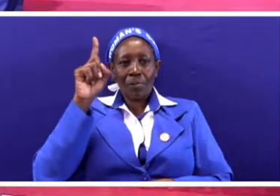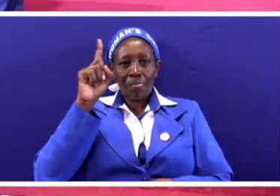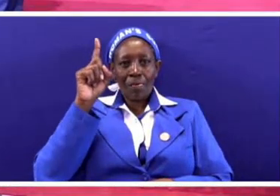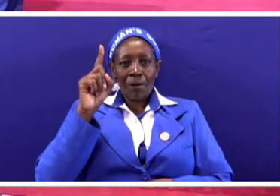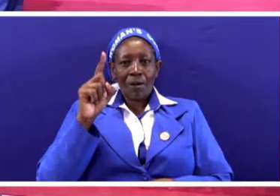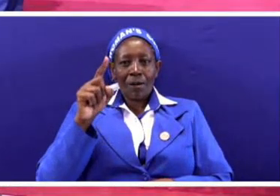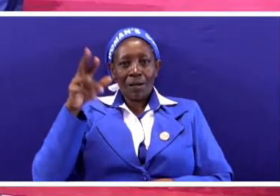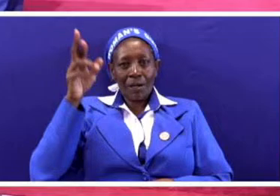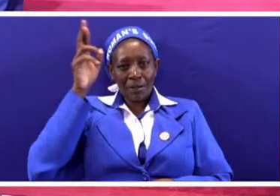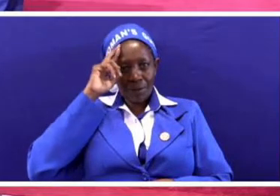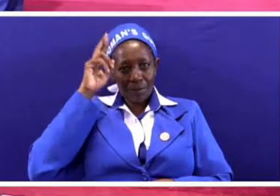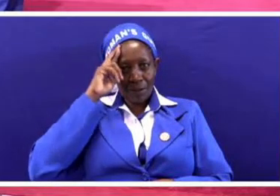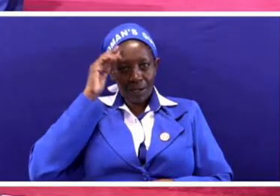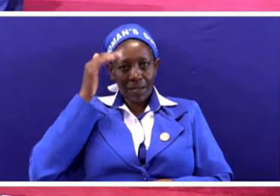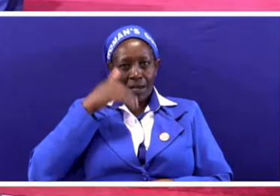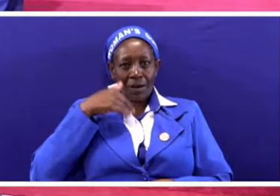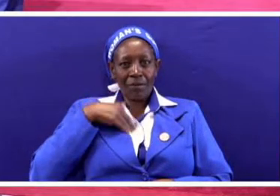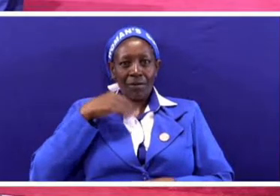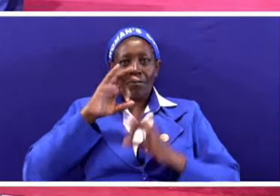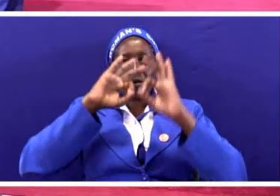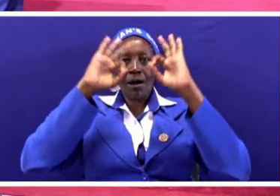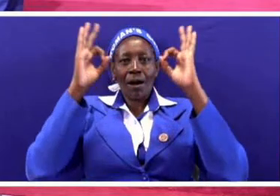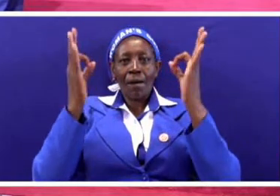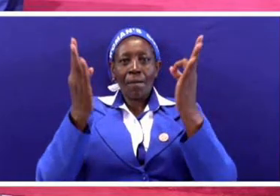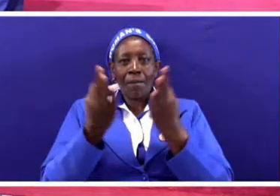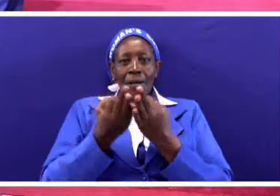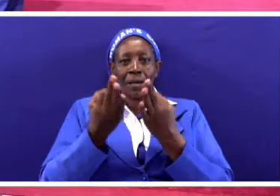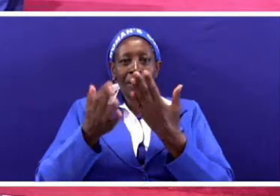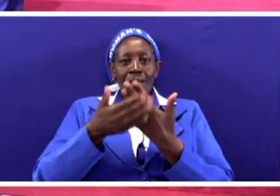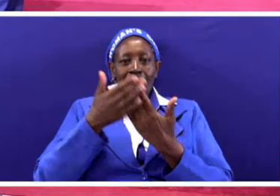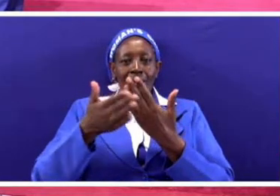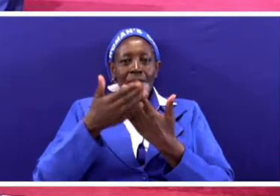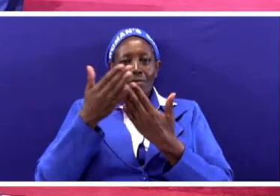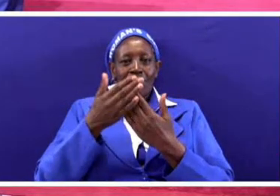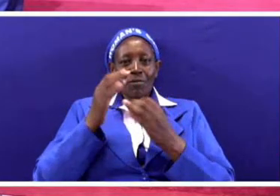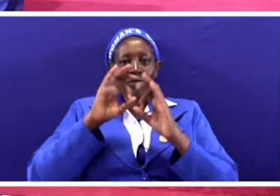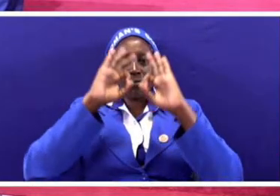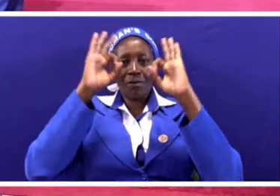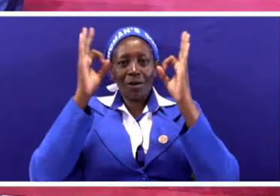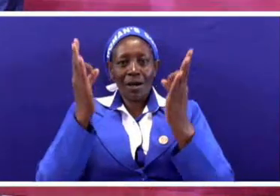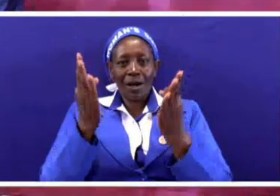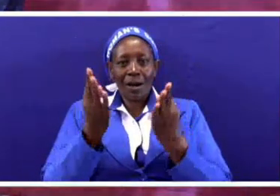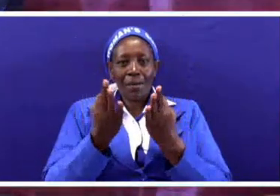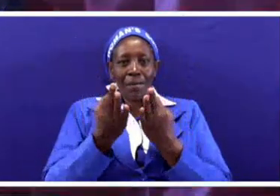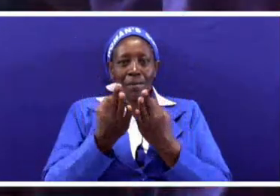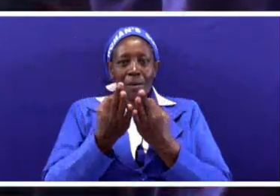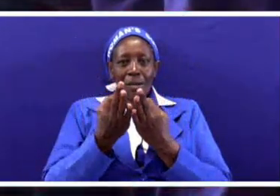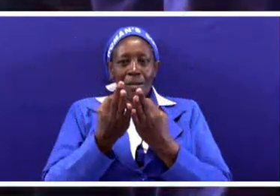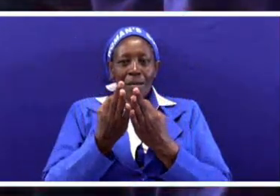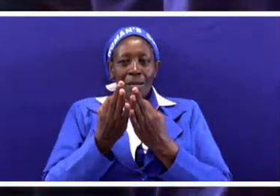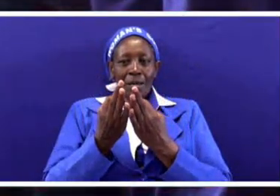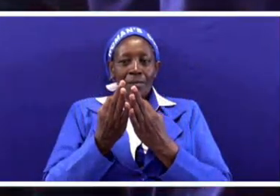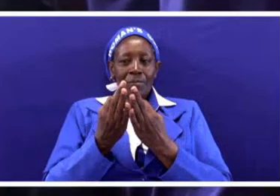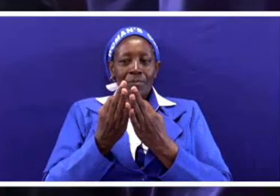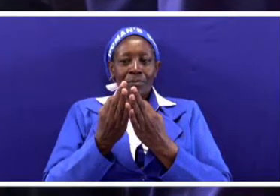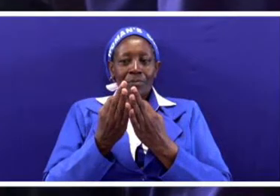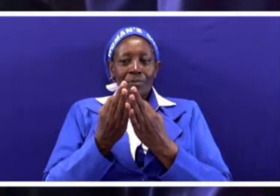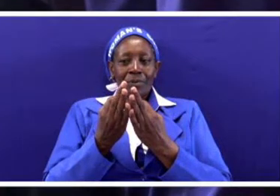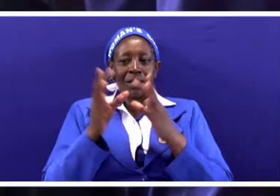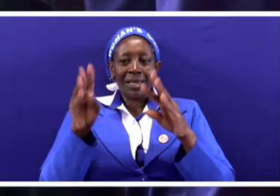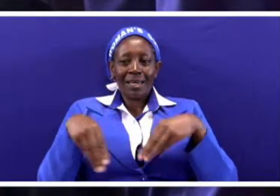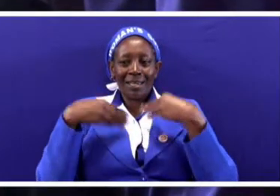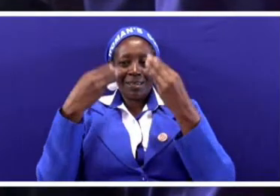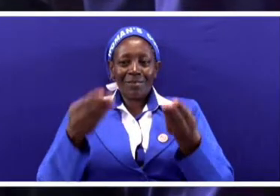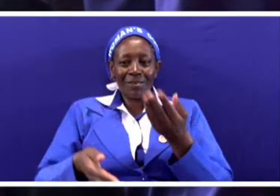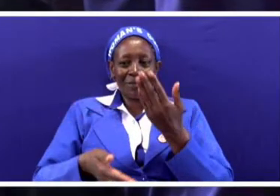remembering, Lord, that he has a family, that you'll take care of his family. There will be harmony and tranquility in that family. And you give him favor at